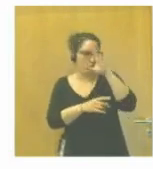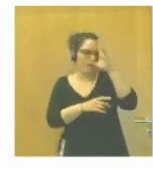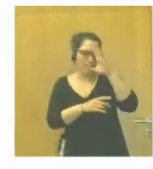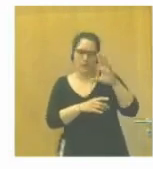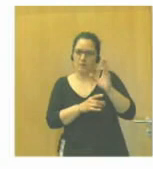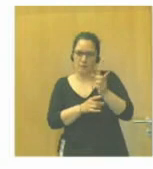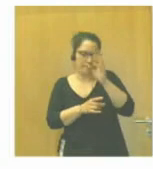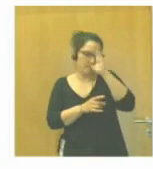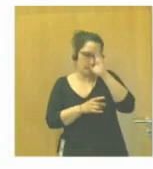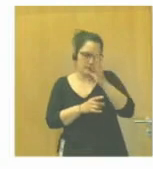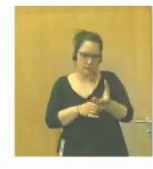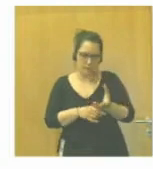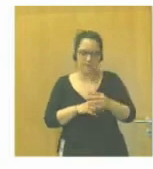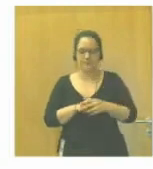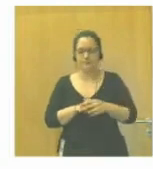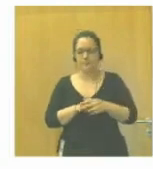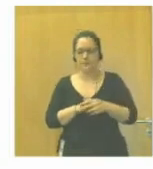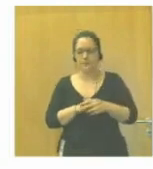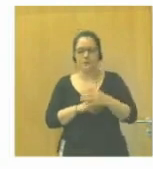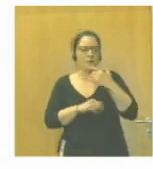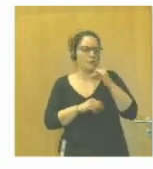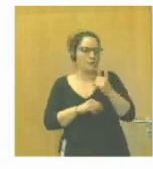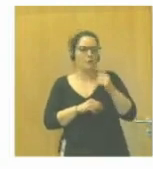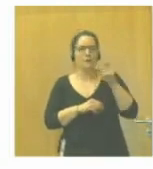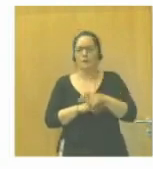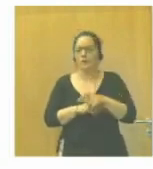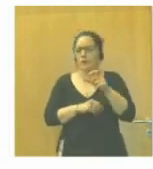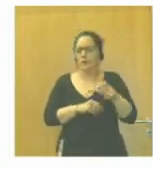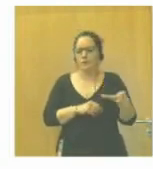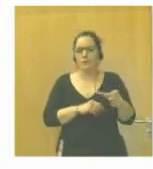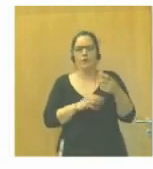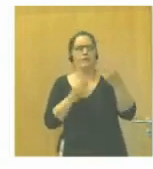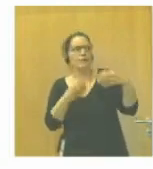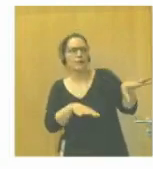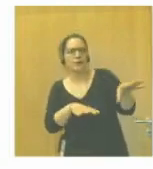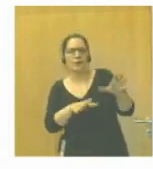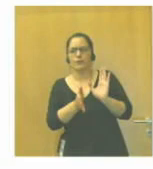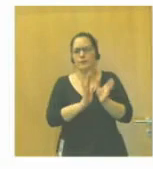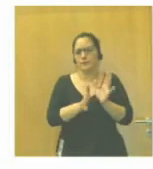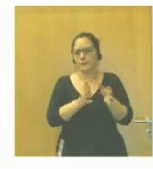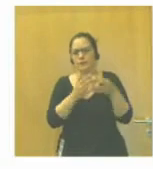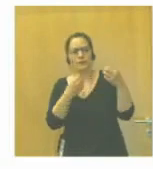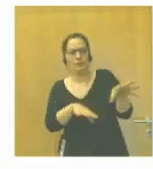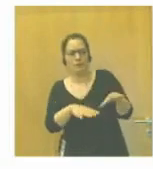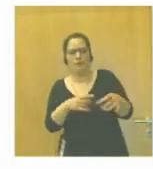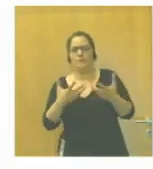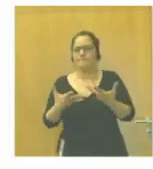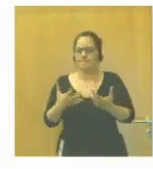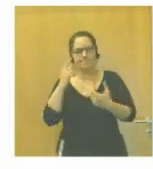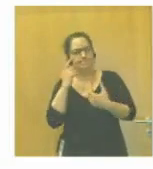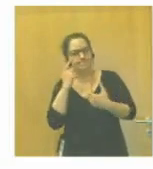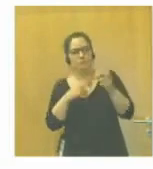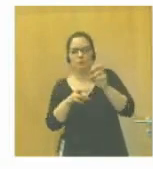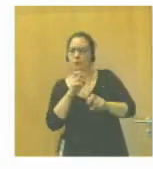how do you motivate somebody to come back to treatment? How do you describe treatment? How do you educate family about what